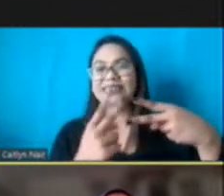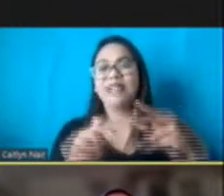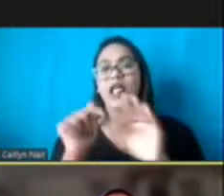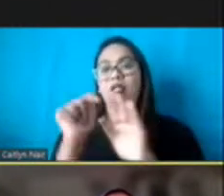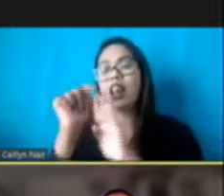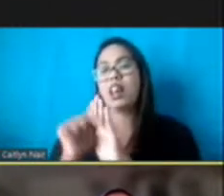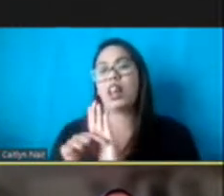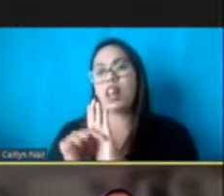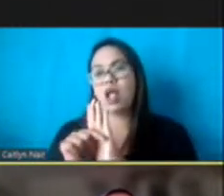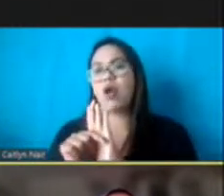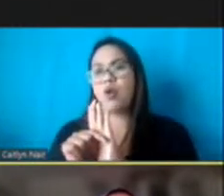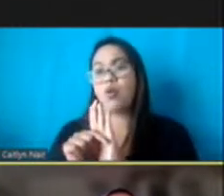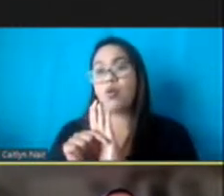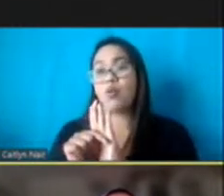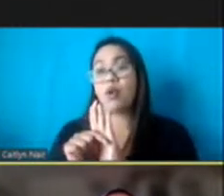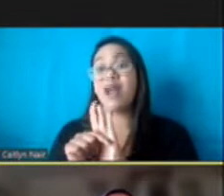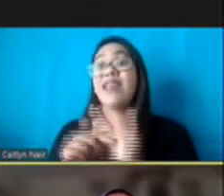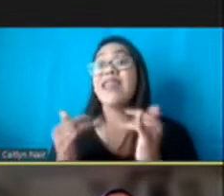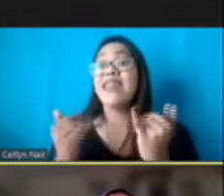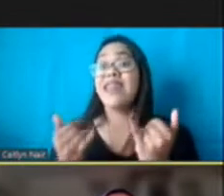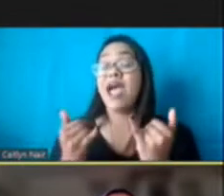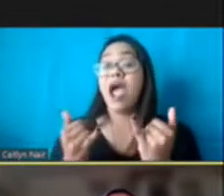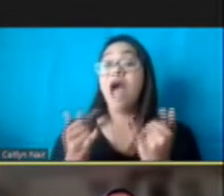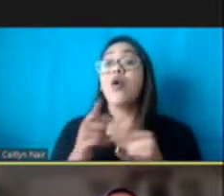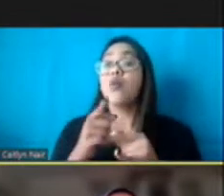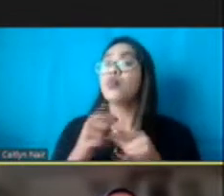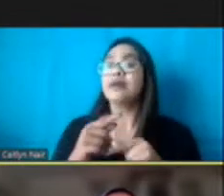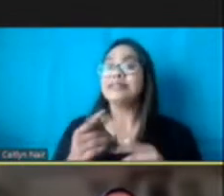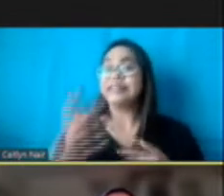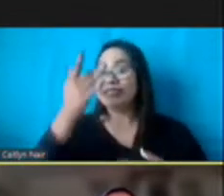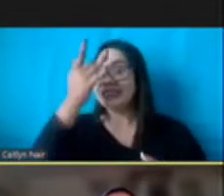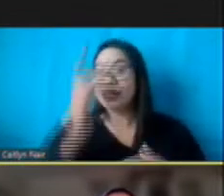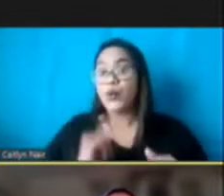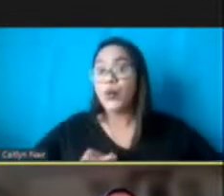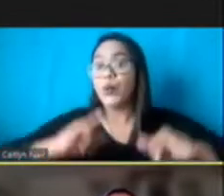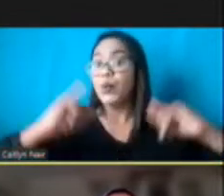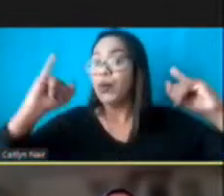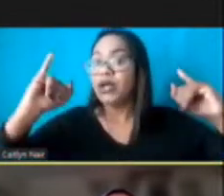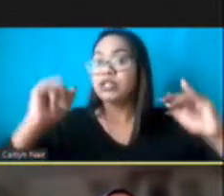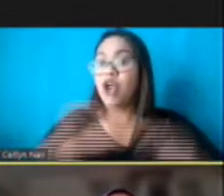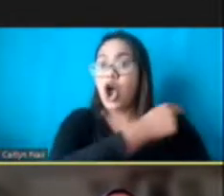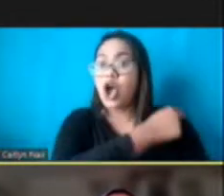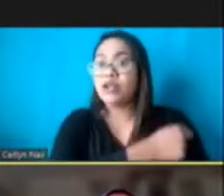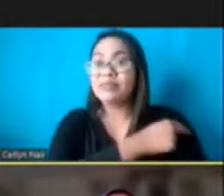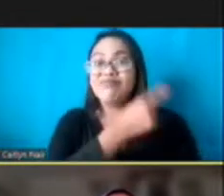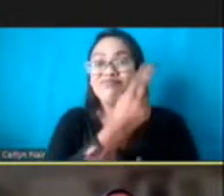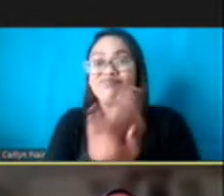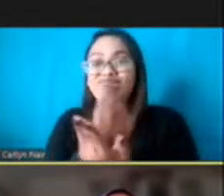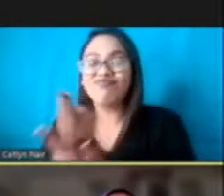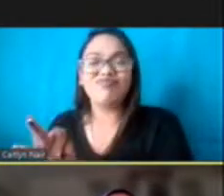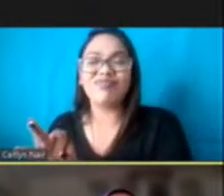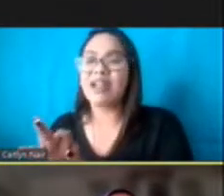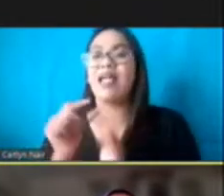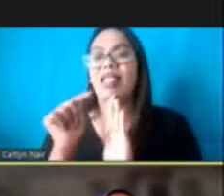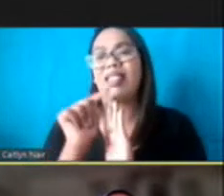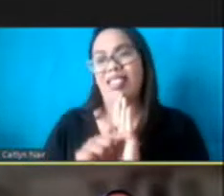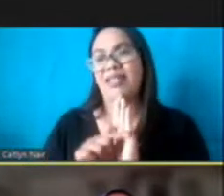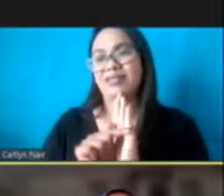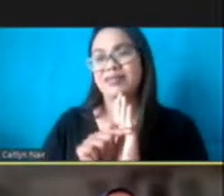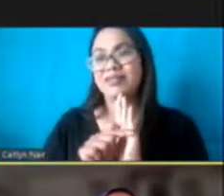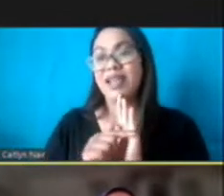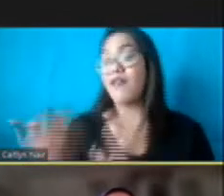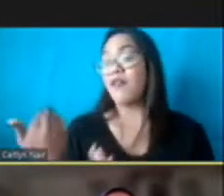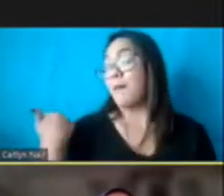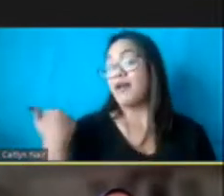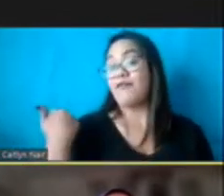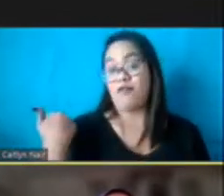And for the first time, there are more non-severe patients than severe patients in hospital compared to the previous 3 waves.